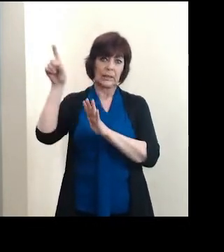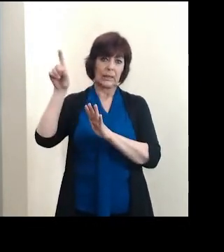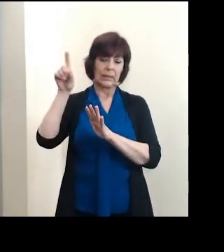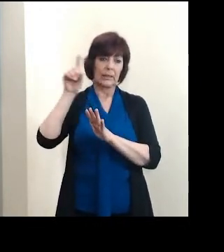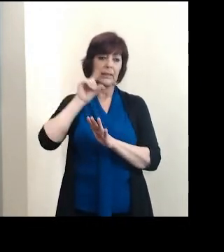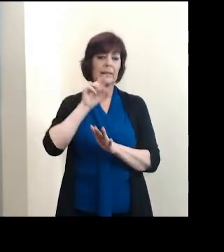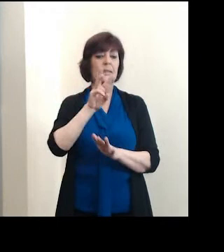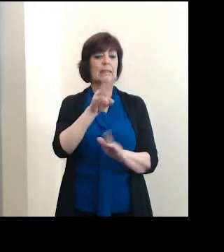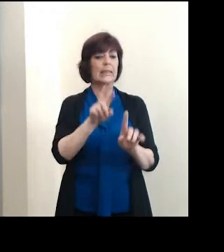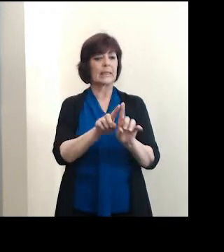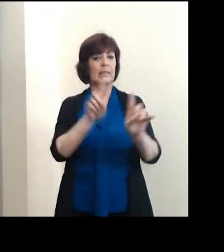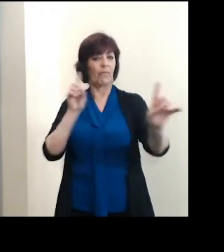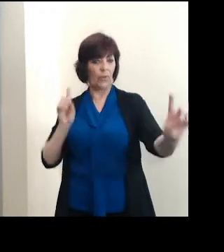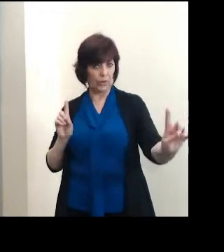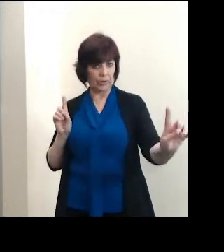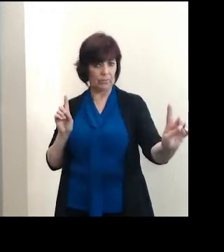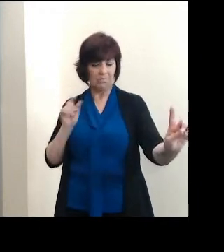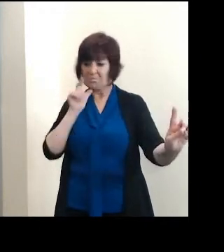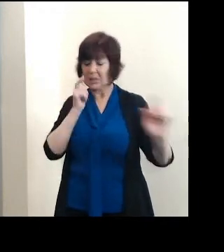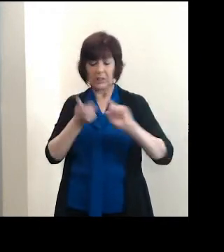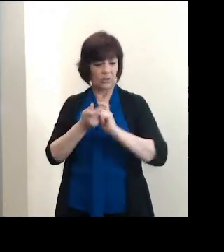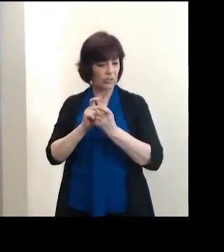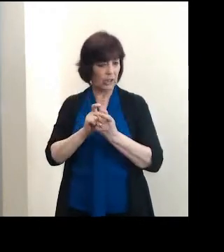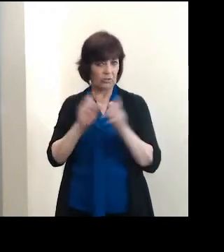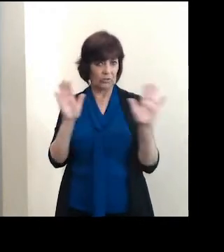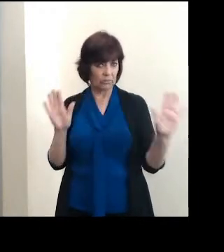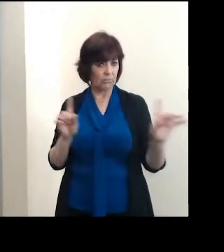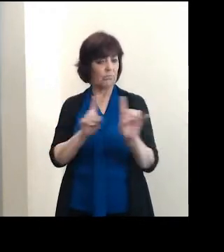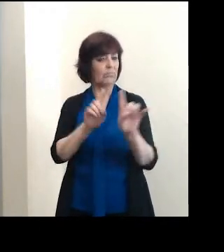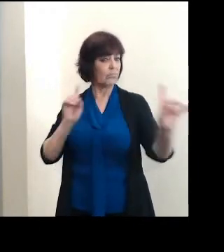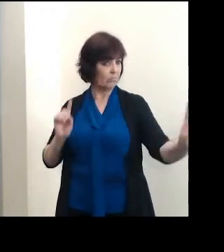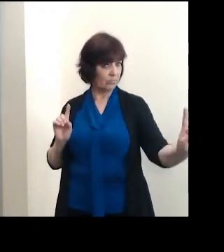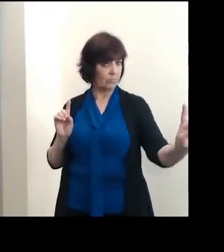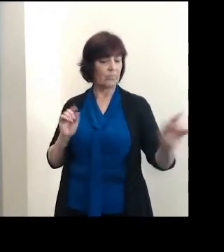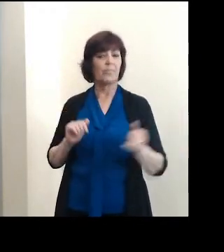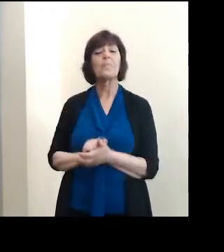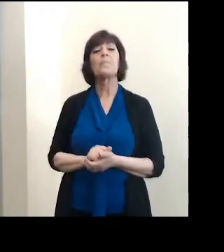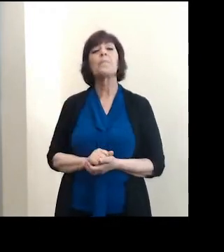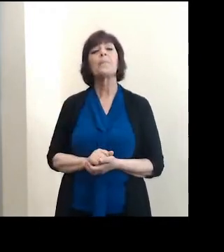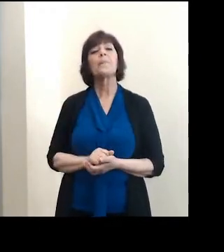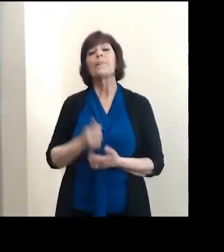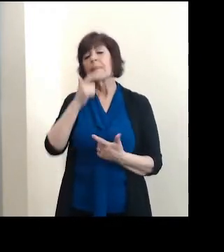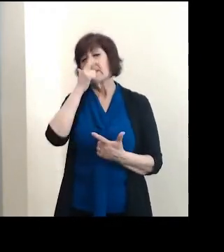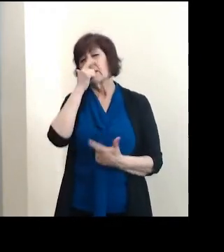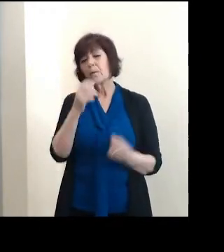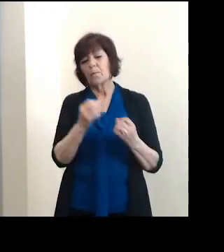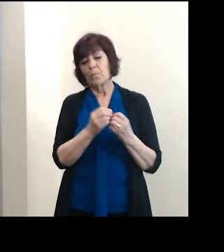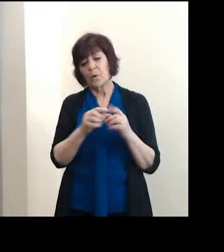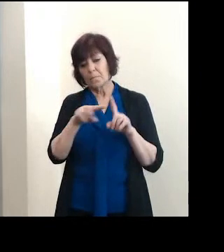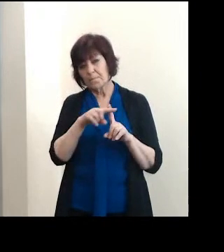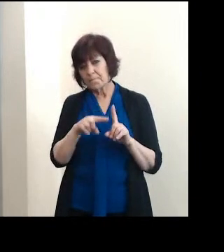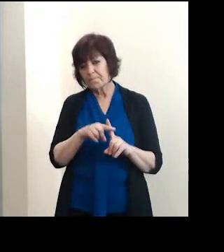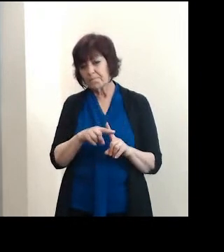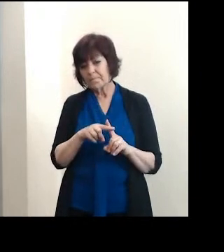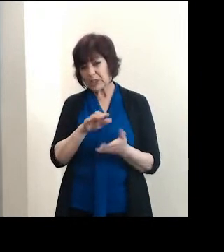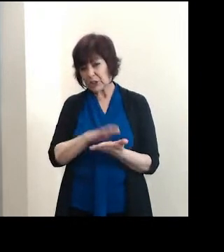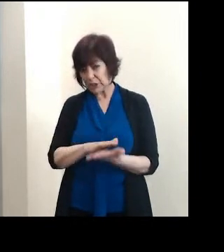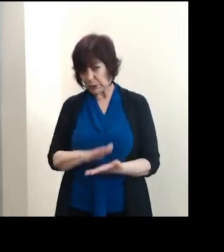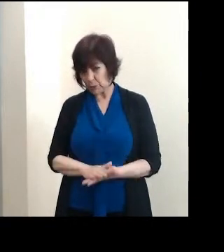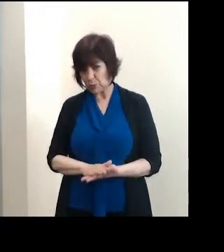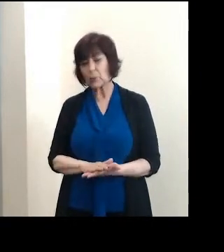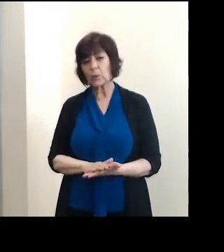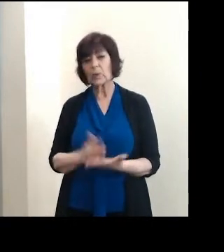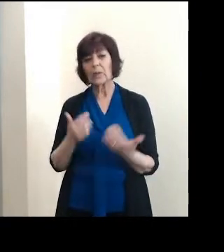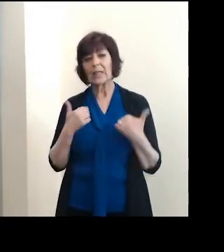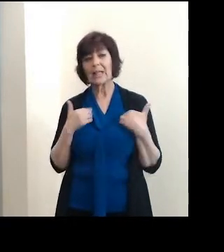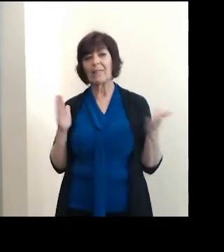6-foot guidance. It has not changed. New York State has not reduced it. Interestingly, as more cases are showing up among children in school, we've certainly had